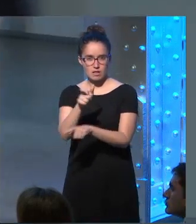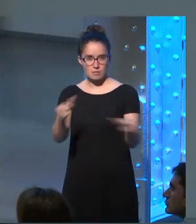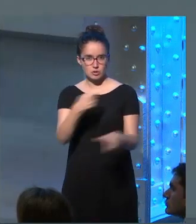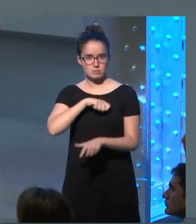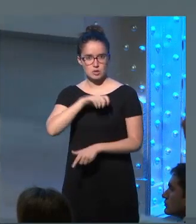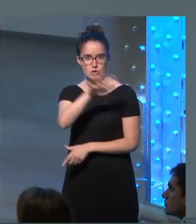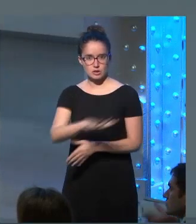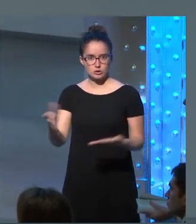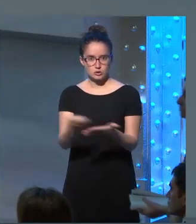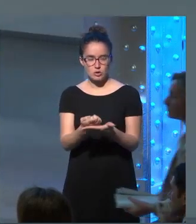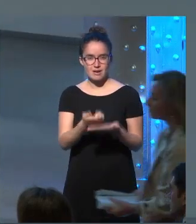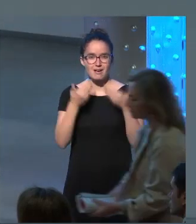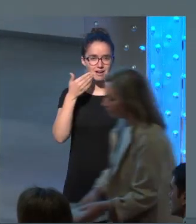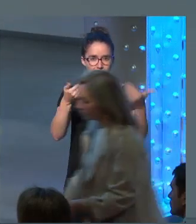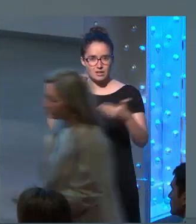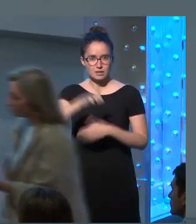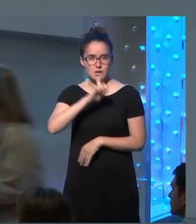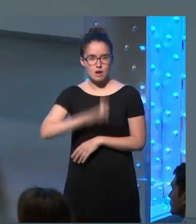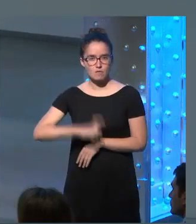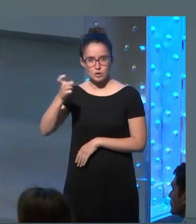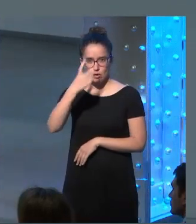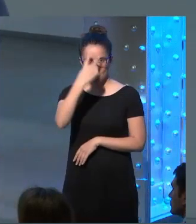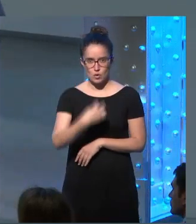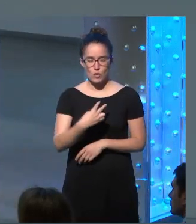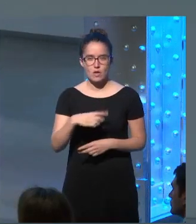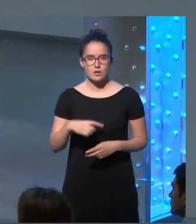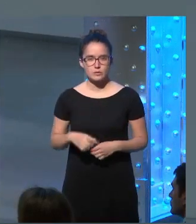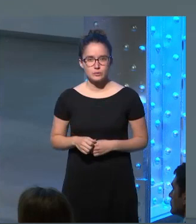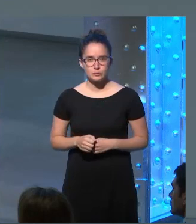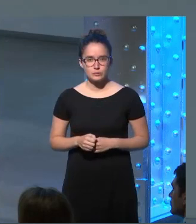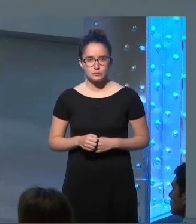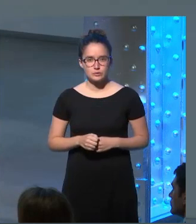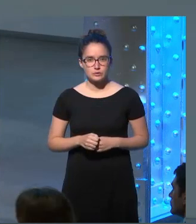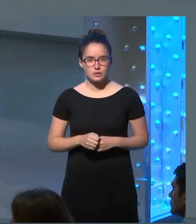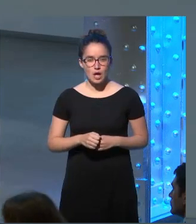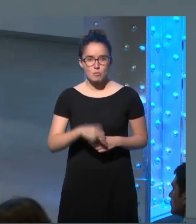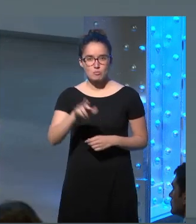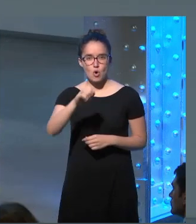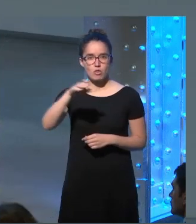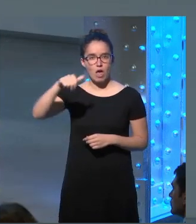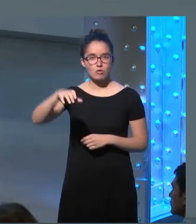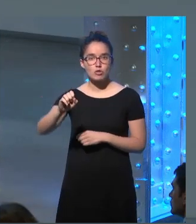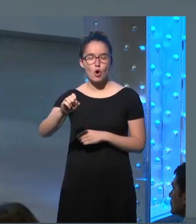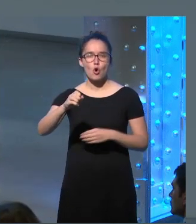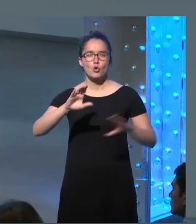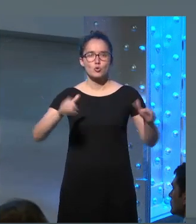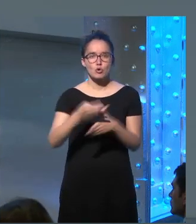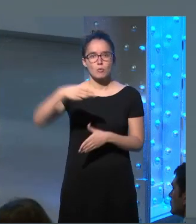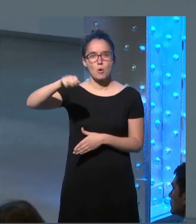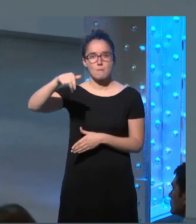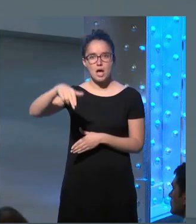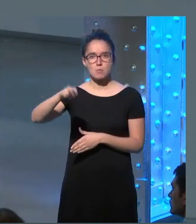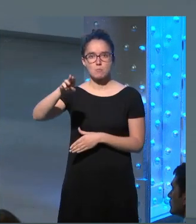thank her for promoting employability among the Spaniards. I would like to thank the Fundación 11, Vocento and